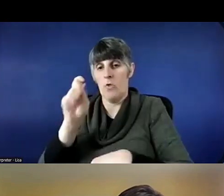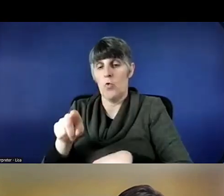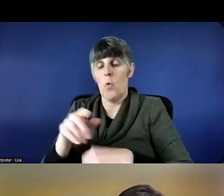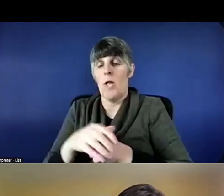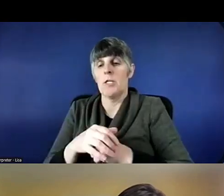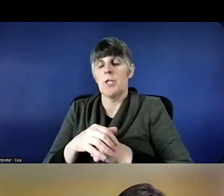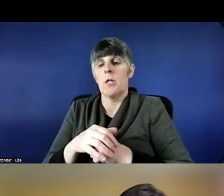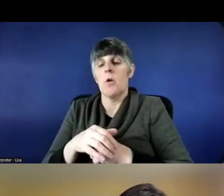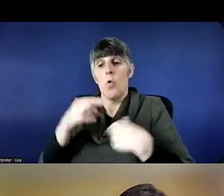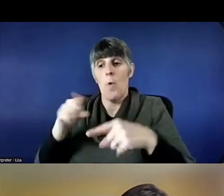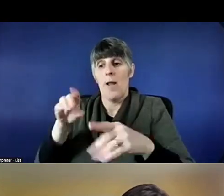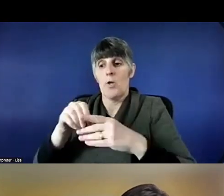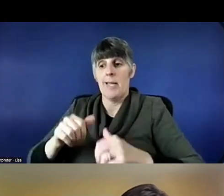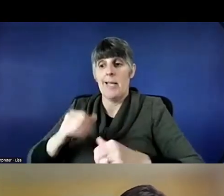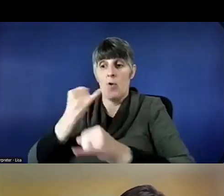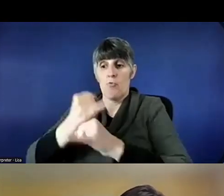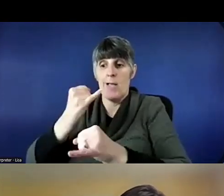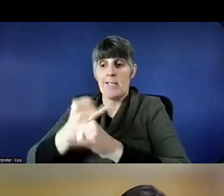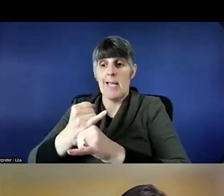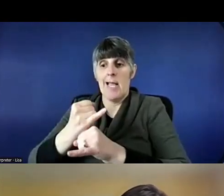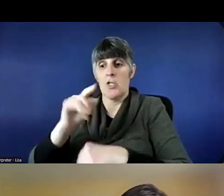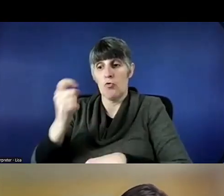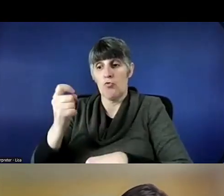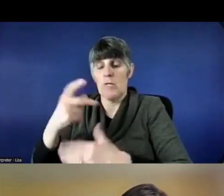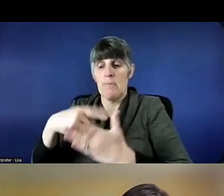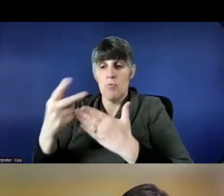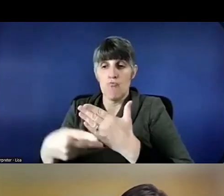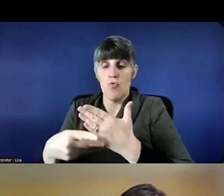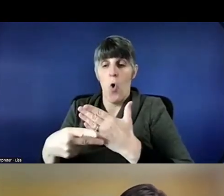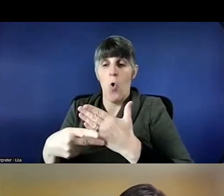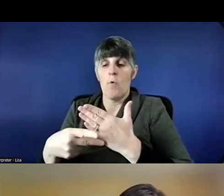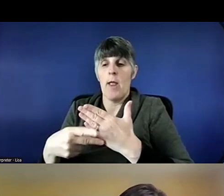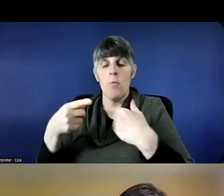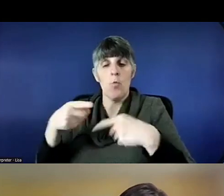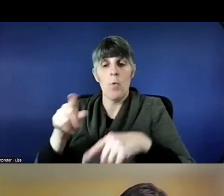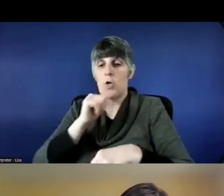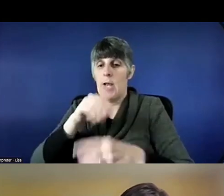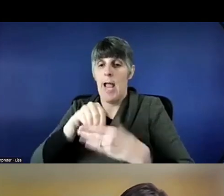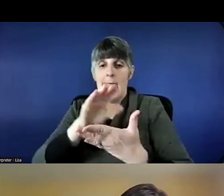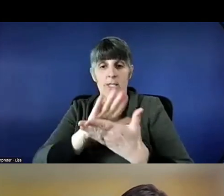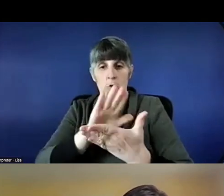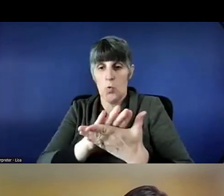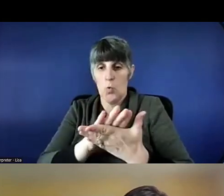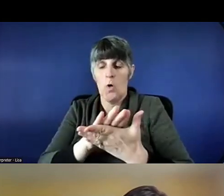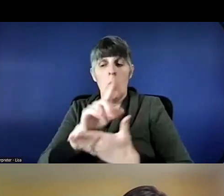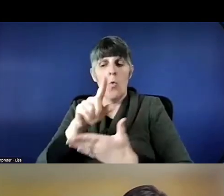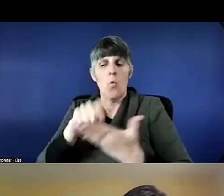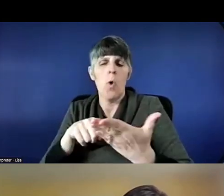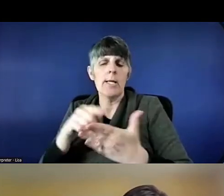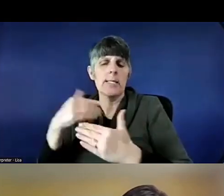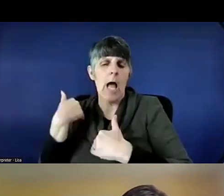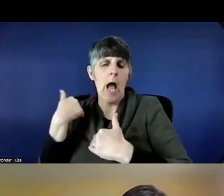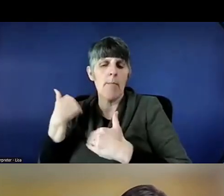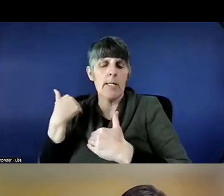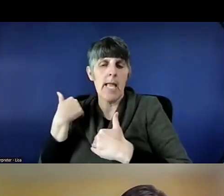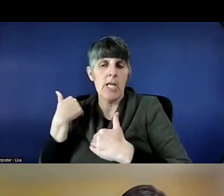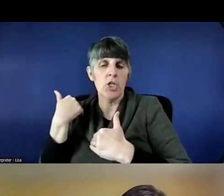is, when you're in a residential treatment program, when you're not in school, what is the